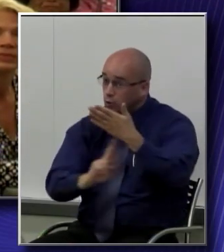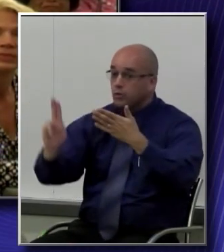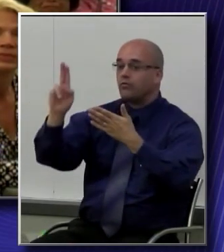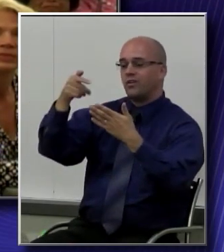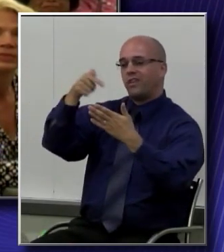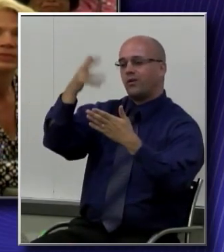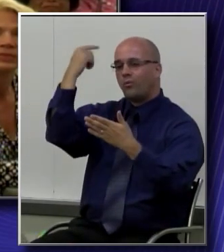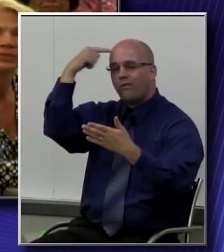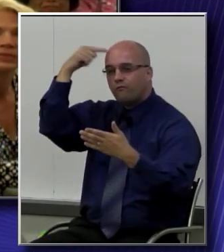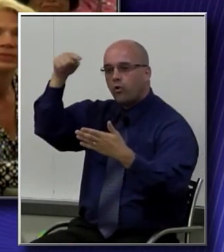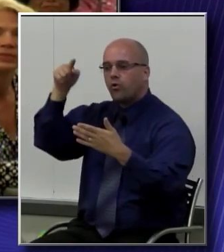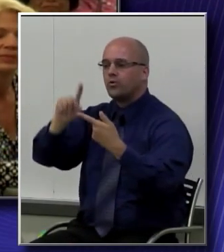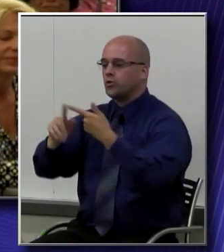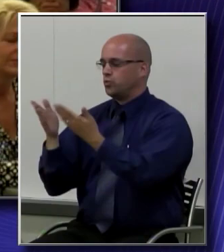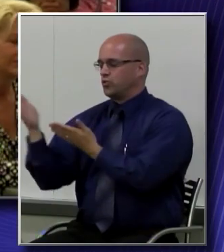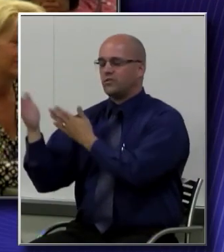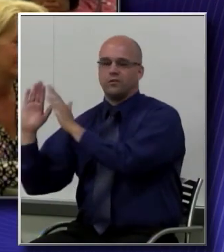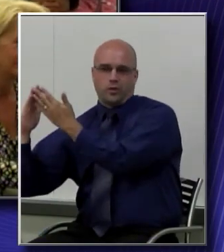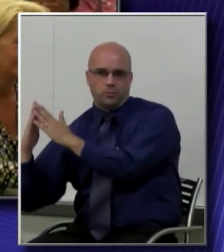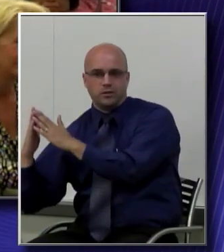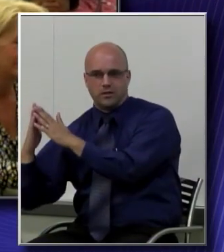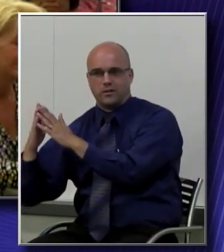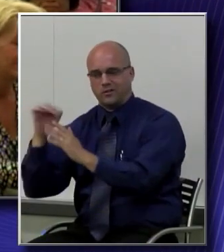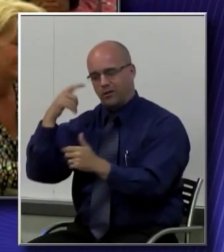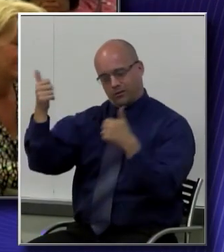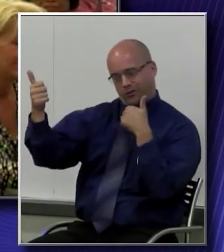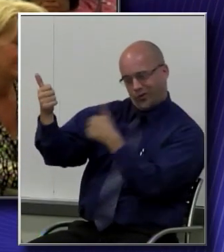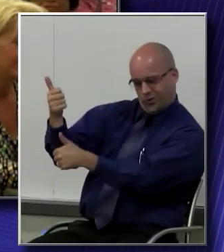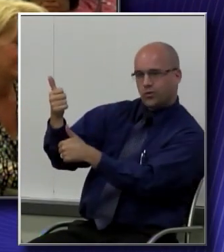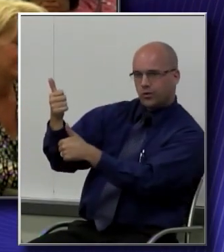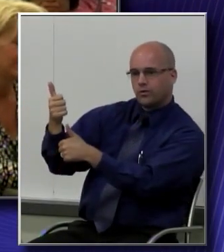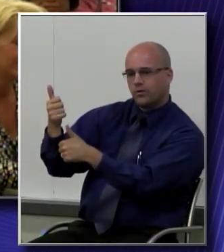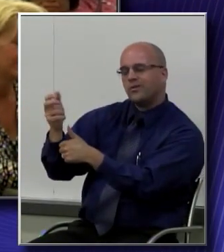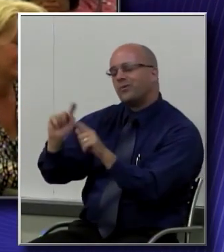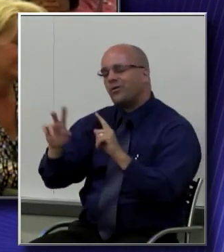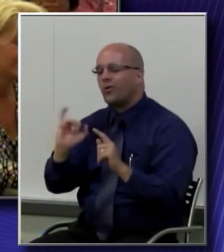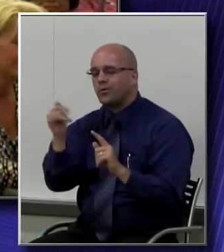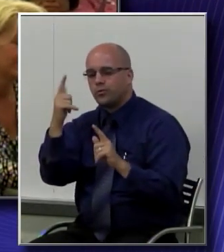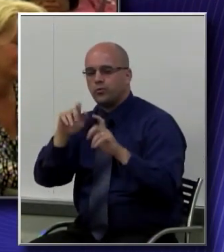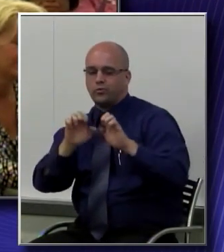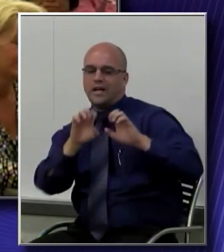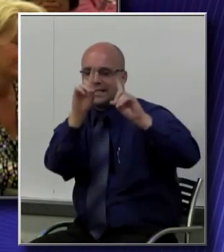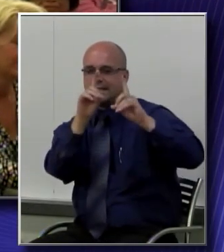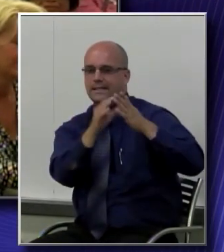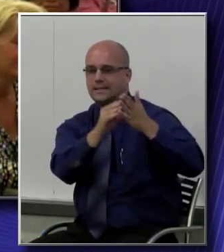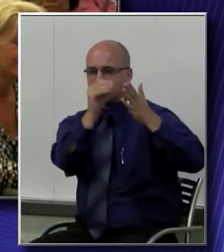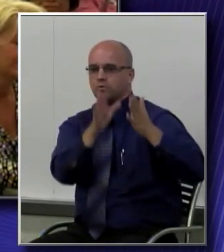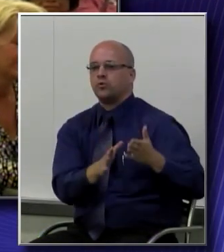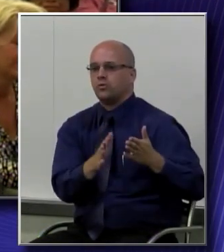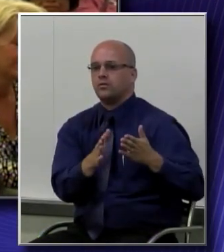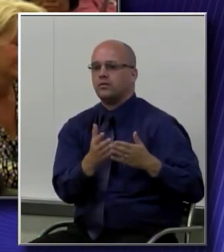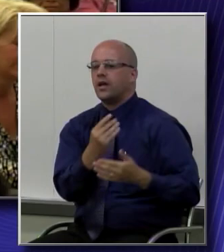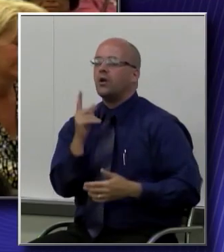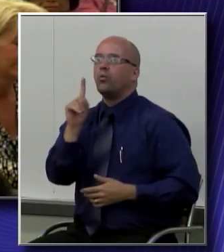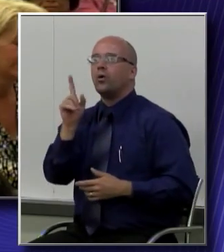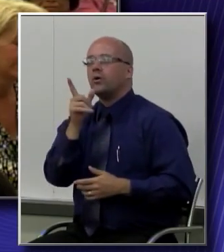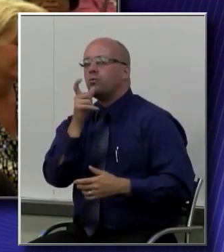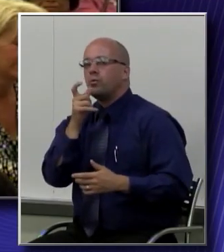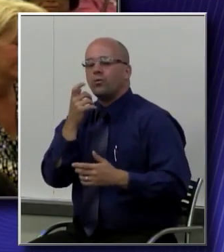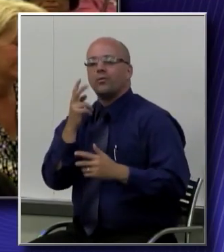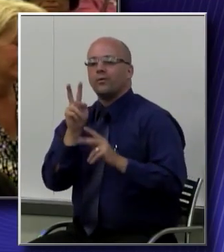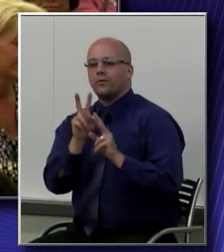to serve the community in addition to educating students. And one who values the worth